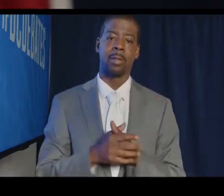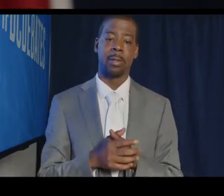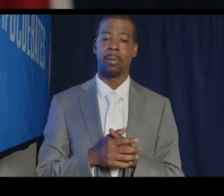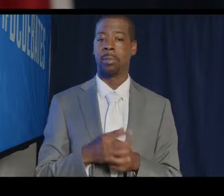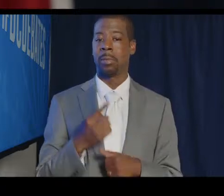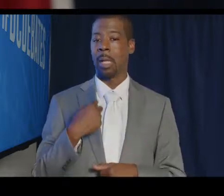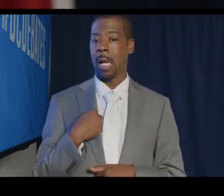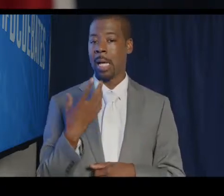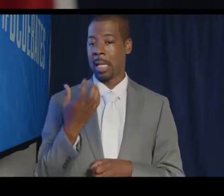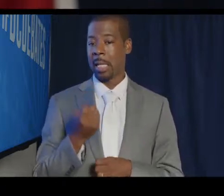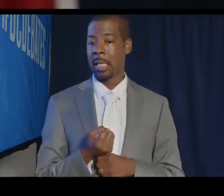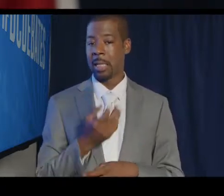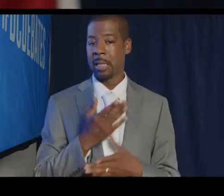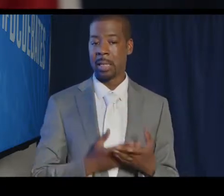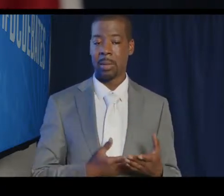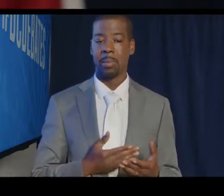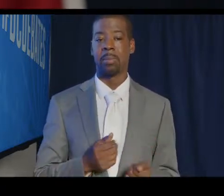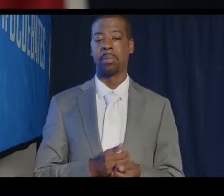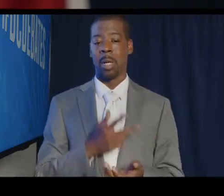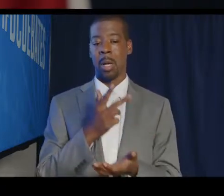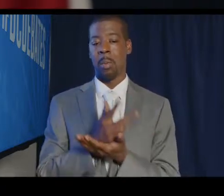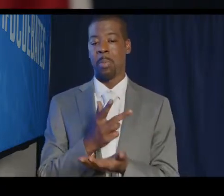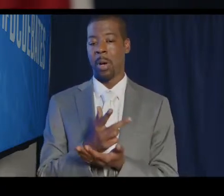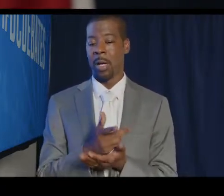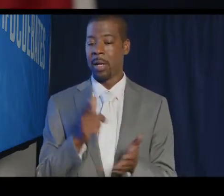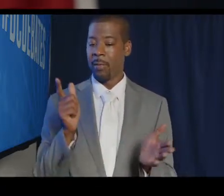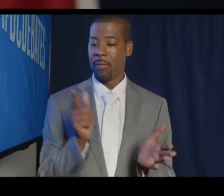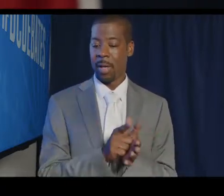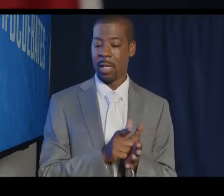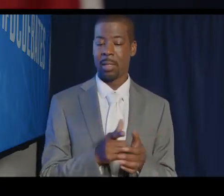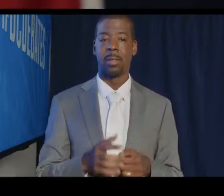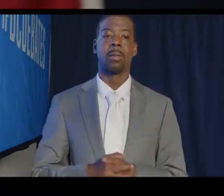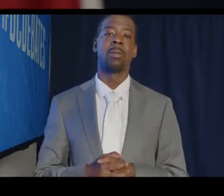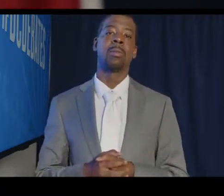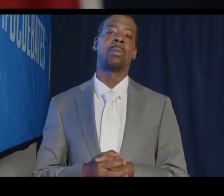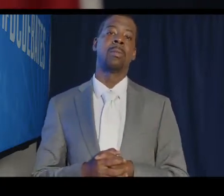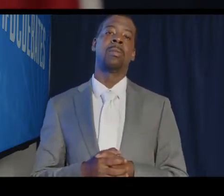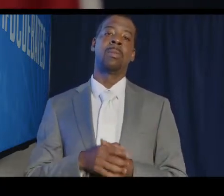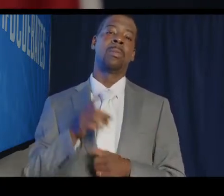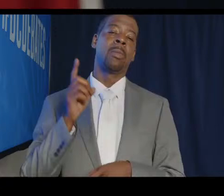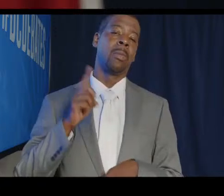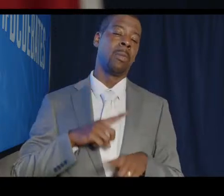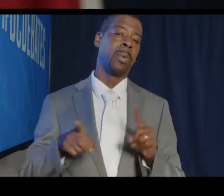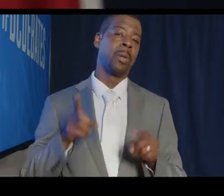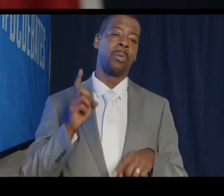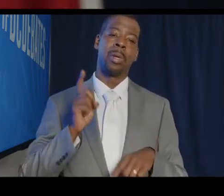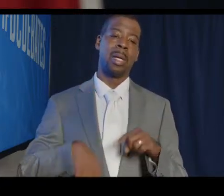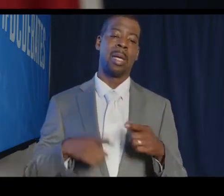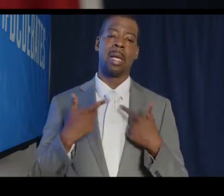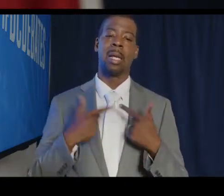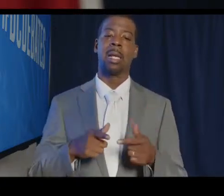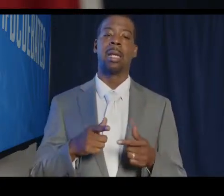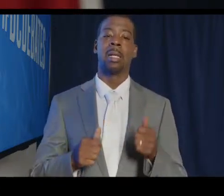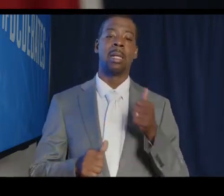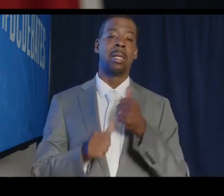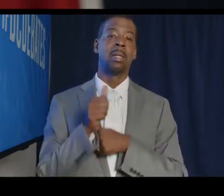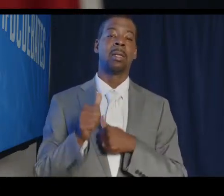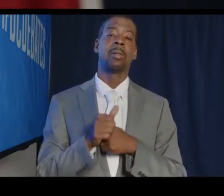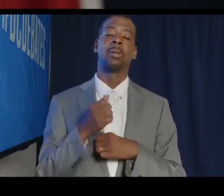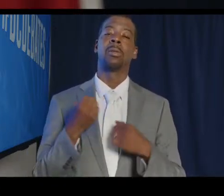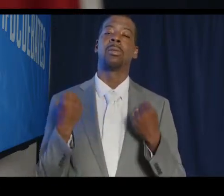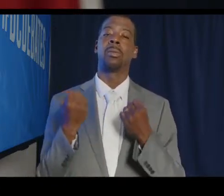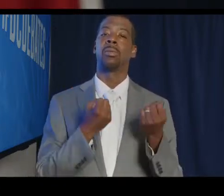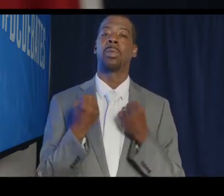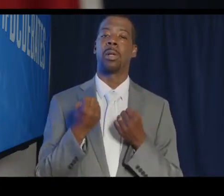some of these in the mail. Many people I know do. But we've got to enforce it on the back end. We cannot let dangerous drivers continue to